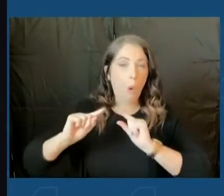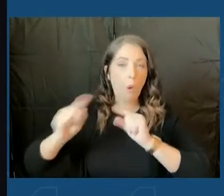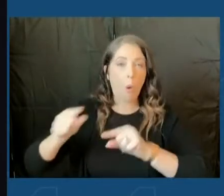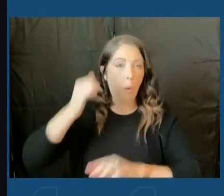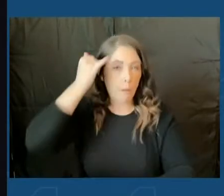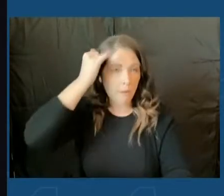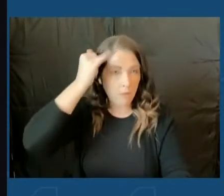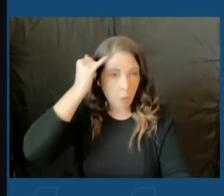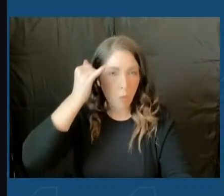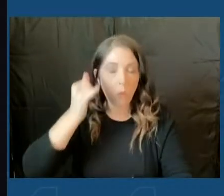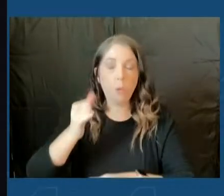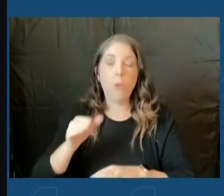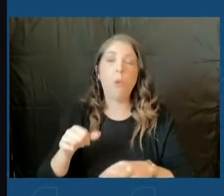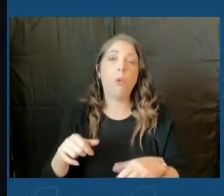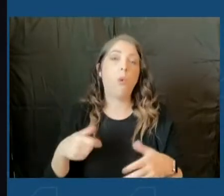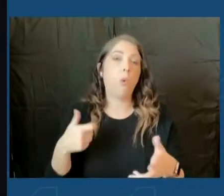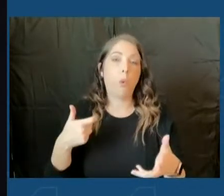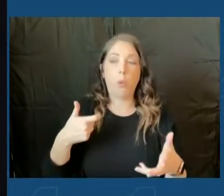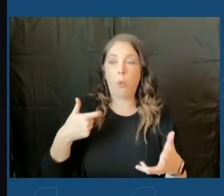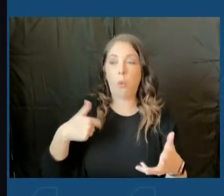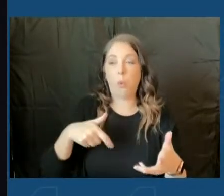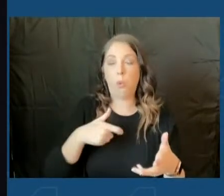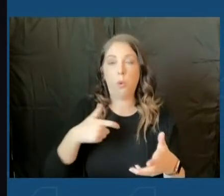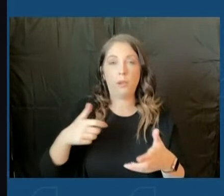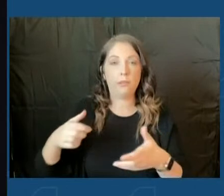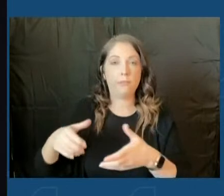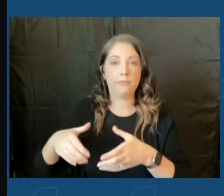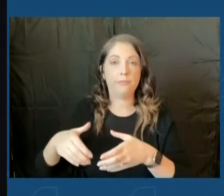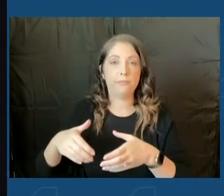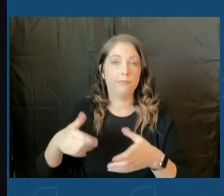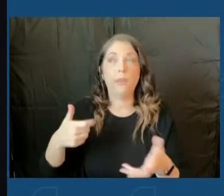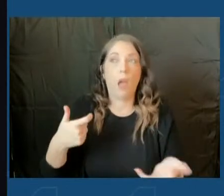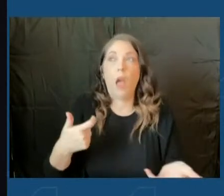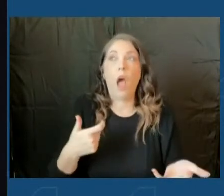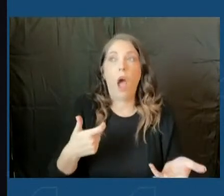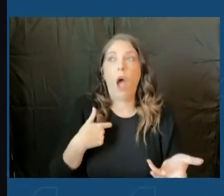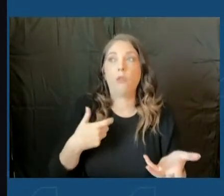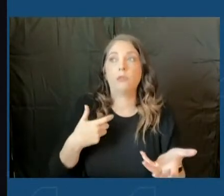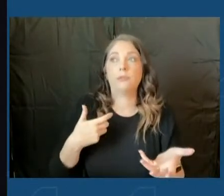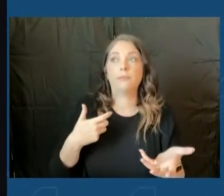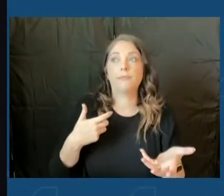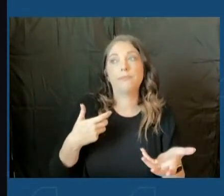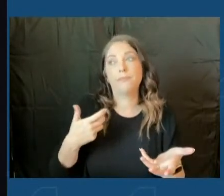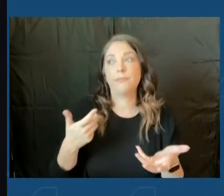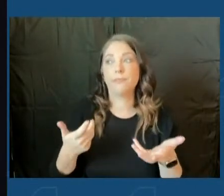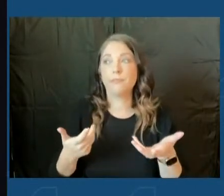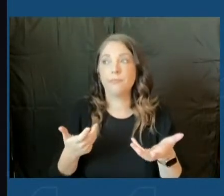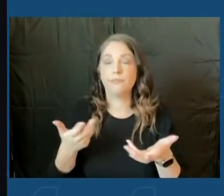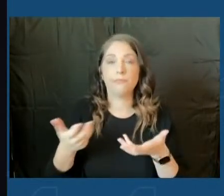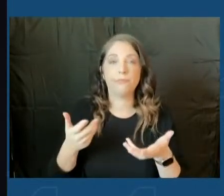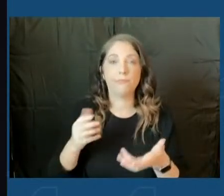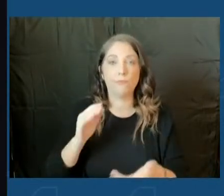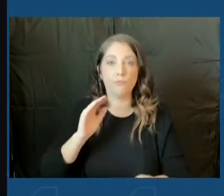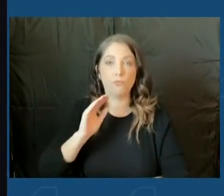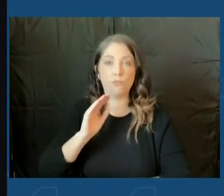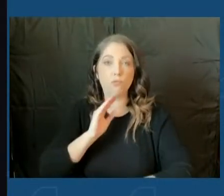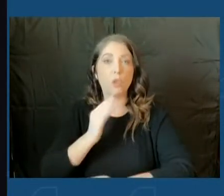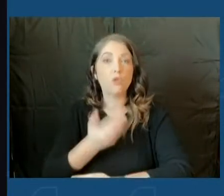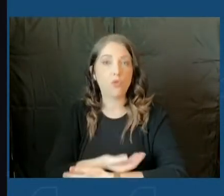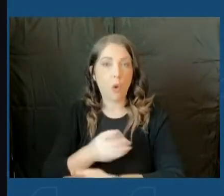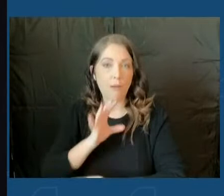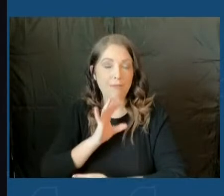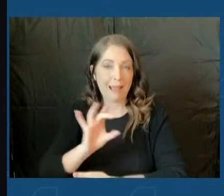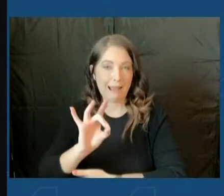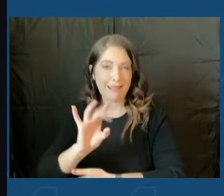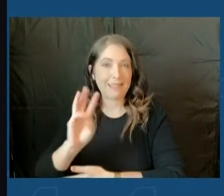Buffalo, and you know, we all had I was interacting with the daughter of the